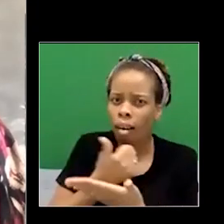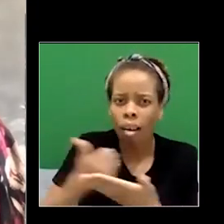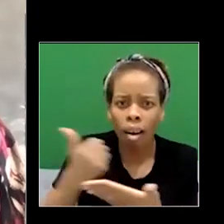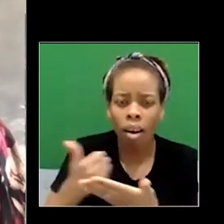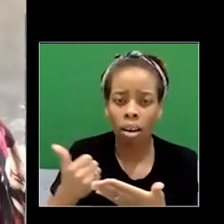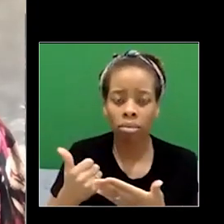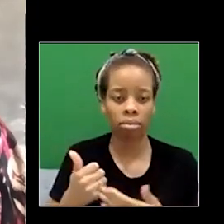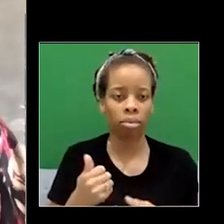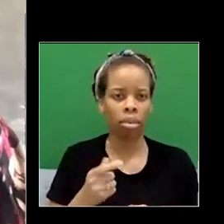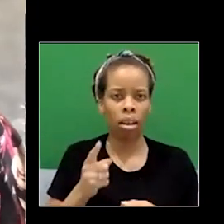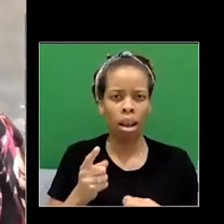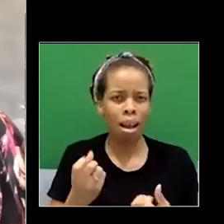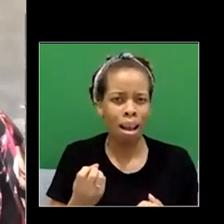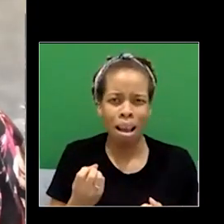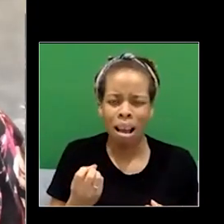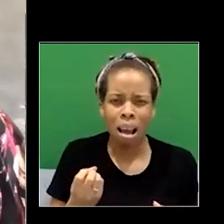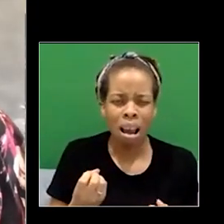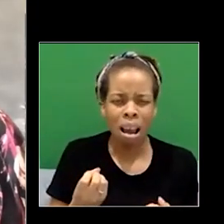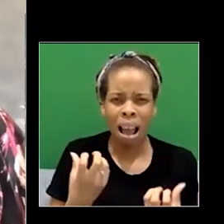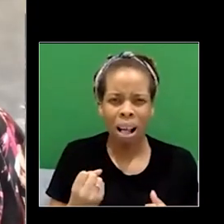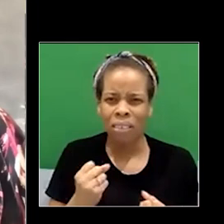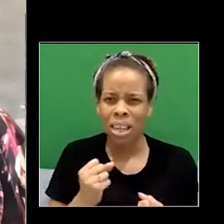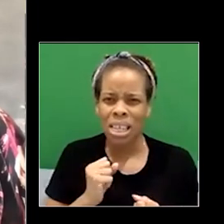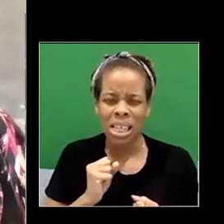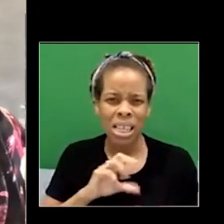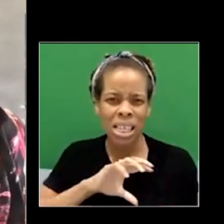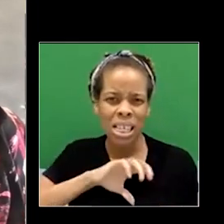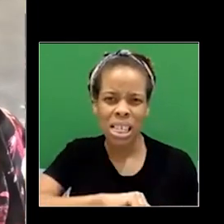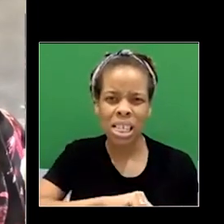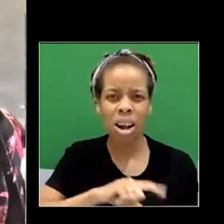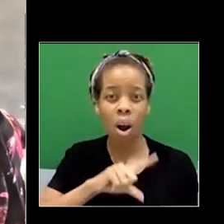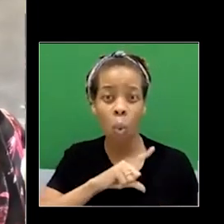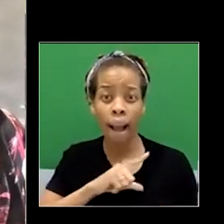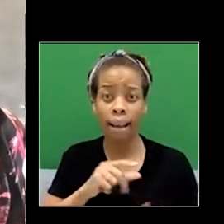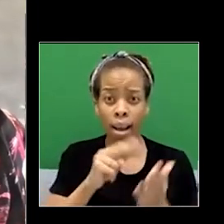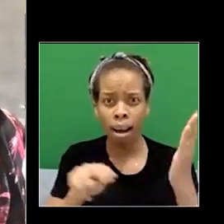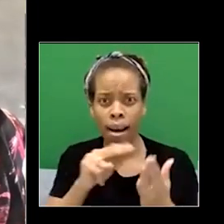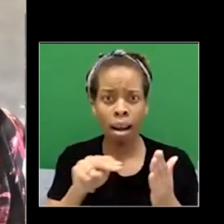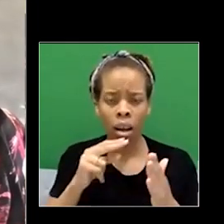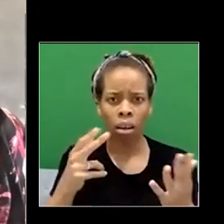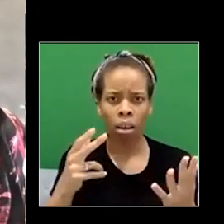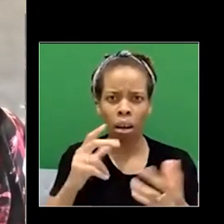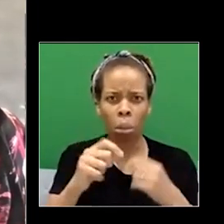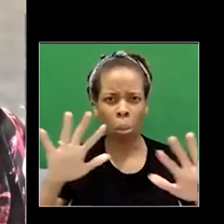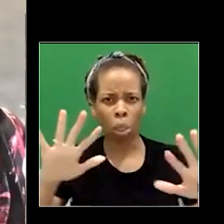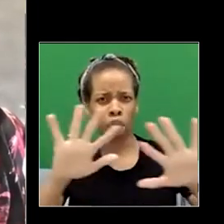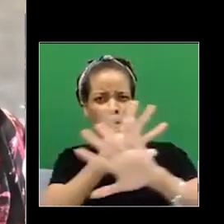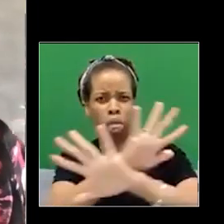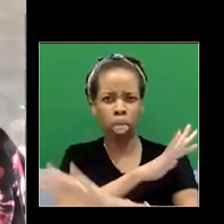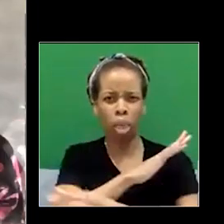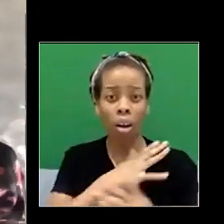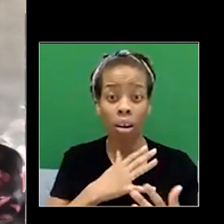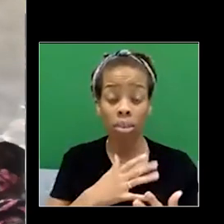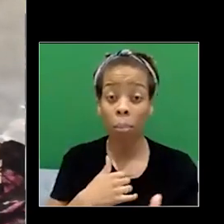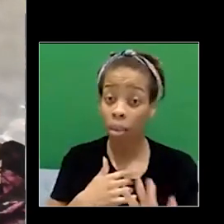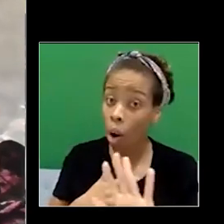they get really upset that they've taken something too far and lost it. And I said, well, that's actually kind of a good thing usually,